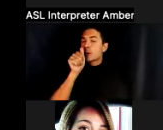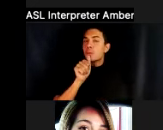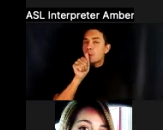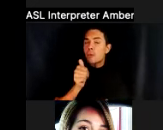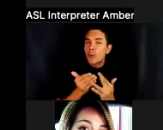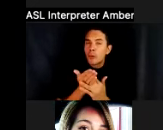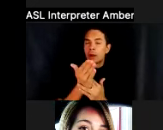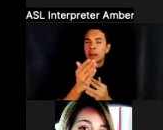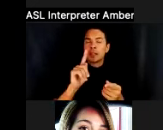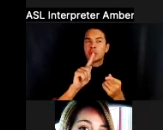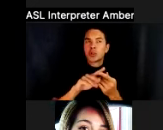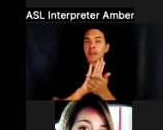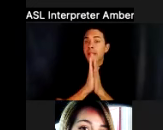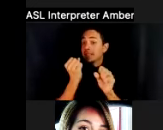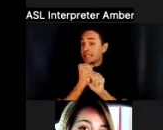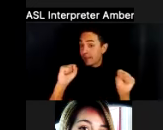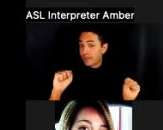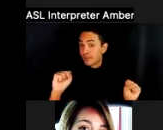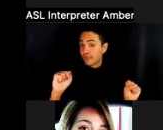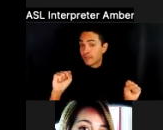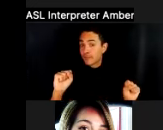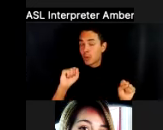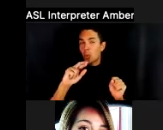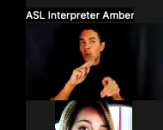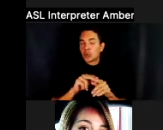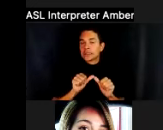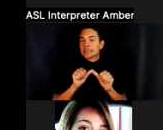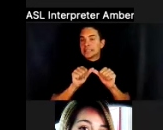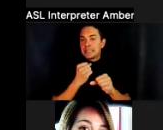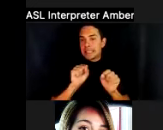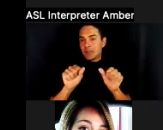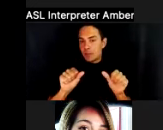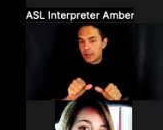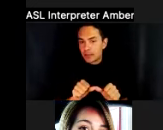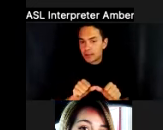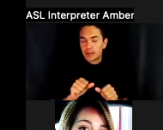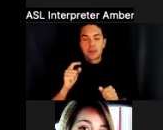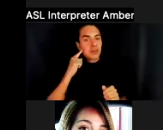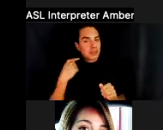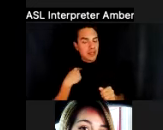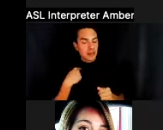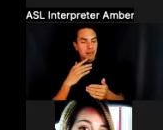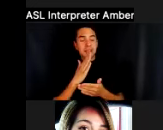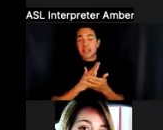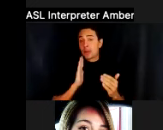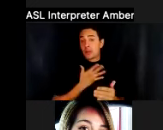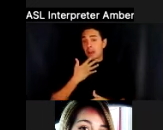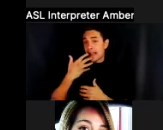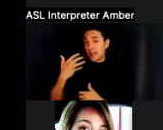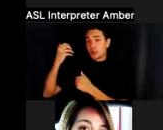to be safe or feel like we're in a safe space? Like you think about what our elders have had to